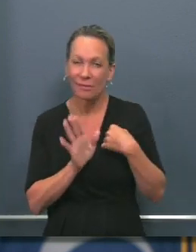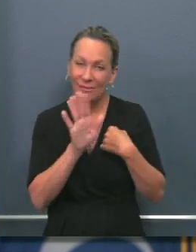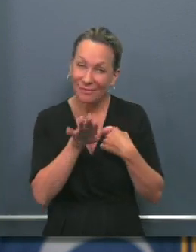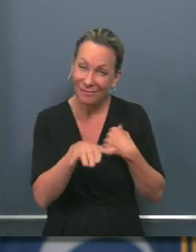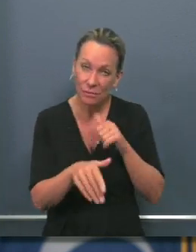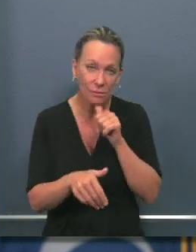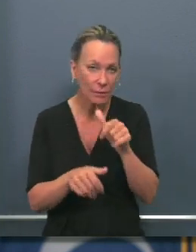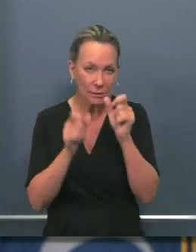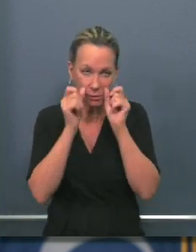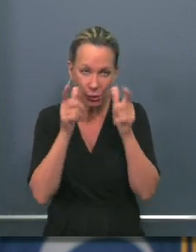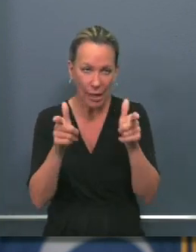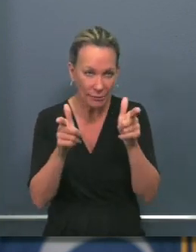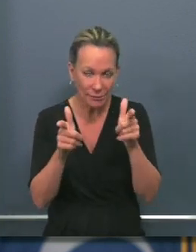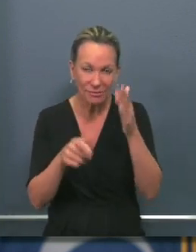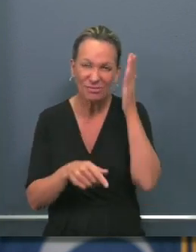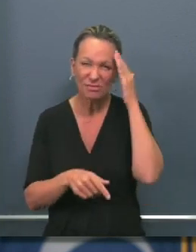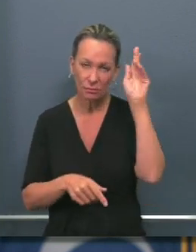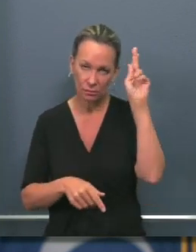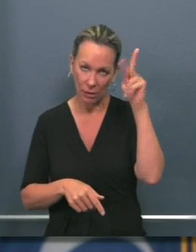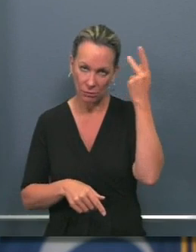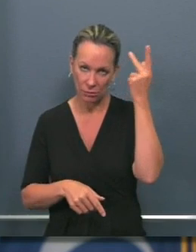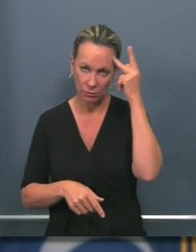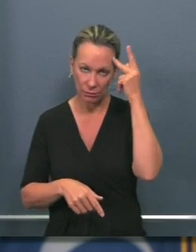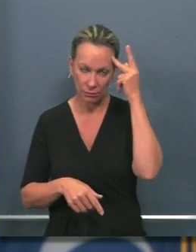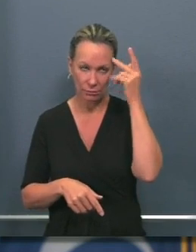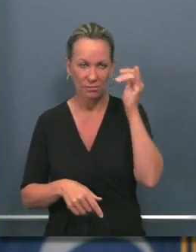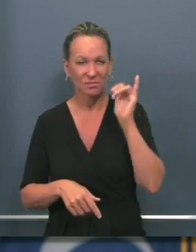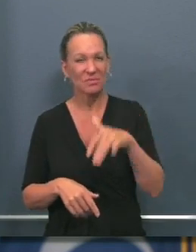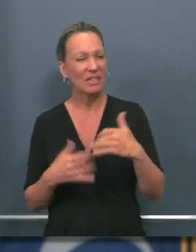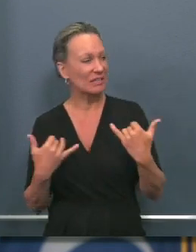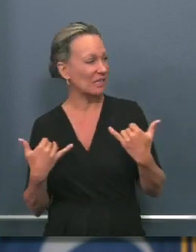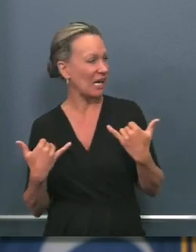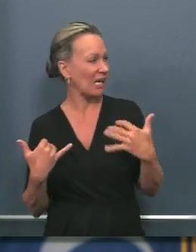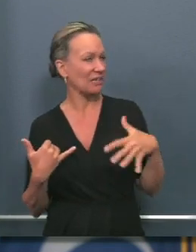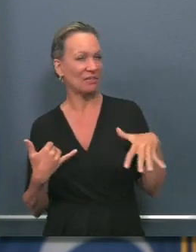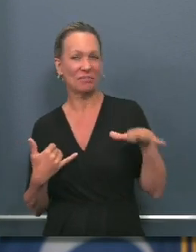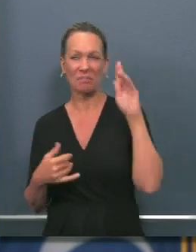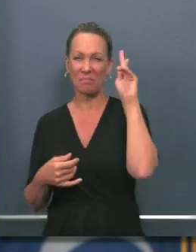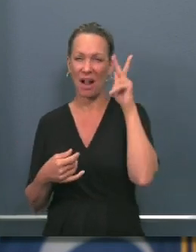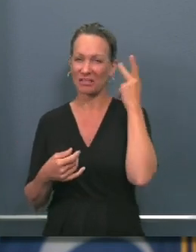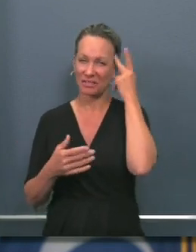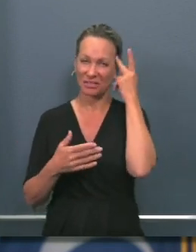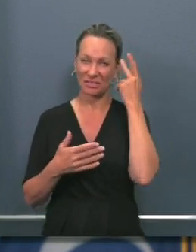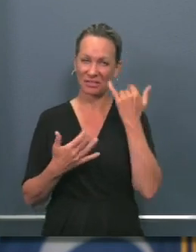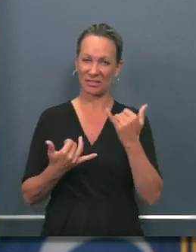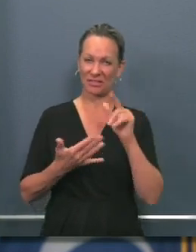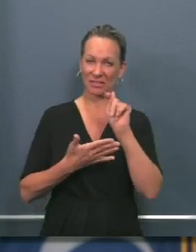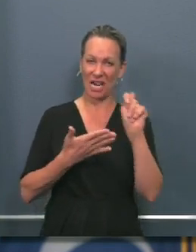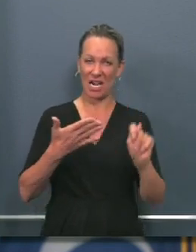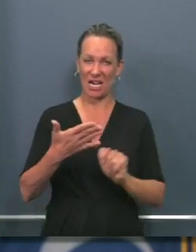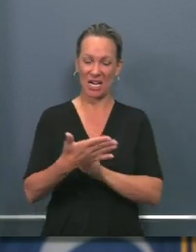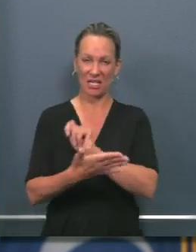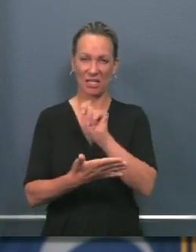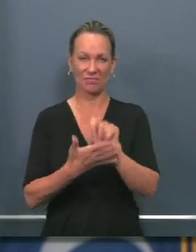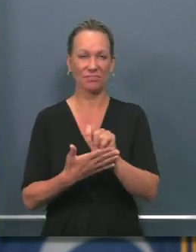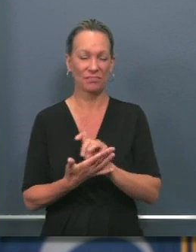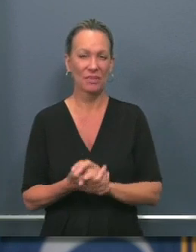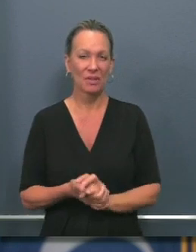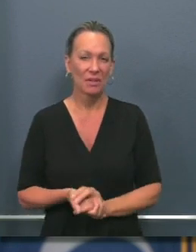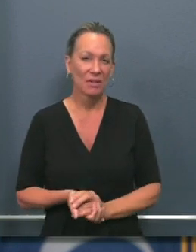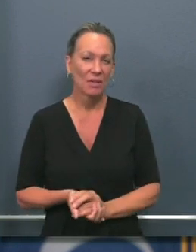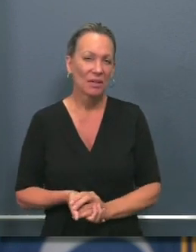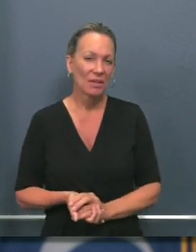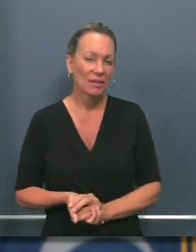into a political season. And so I can only anticipate we'll see more. But again, we're working